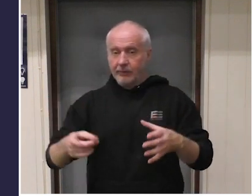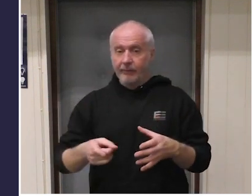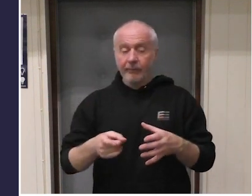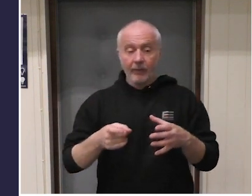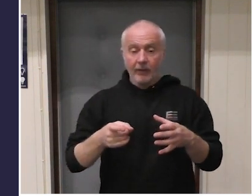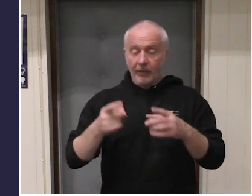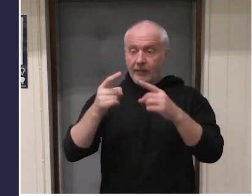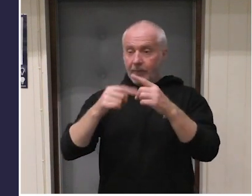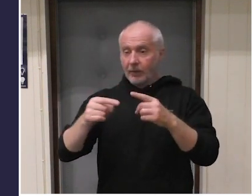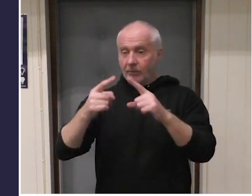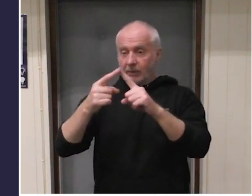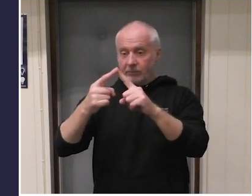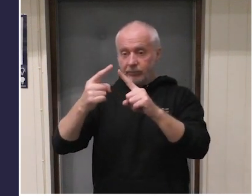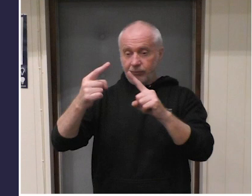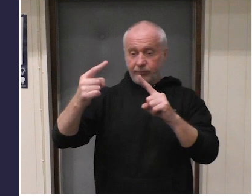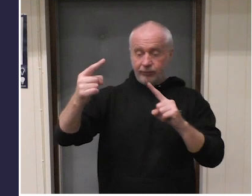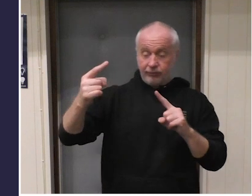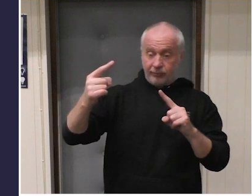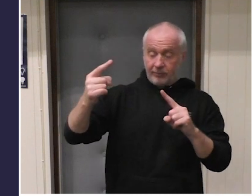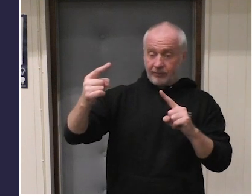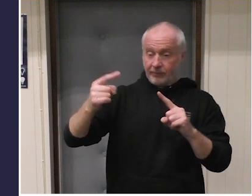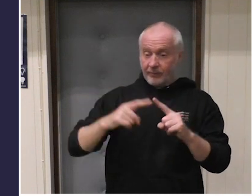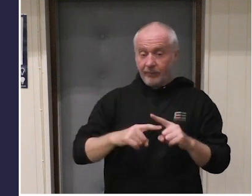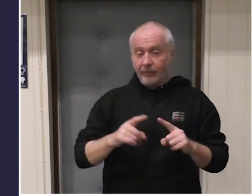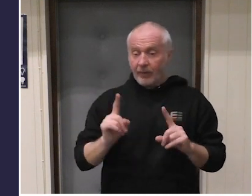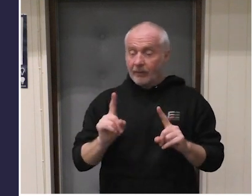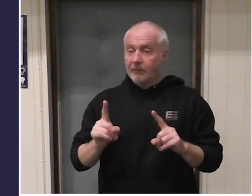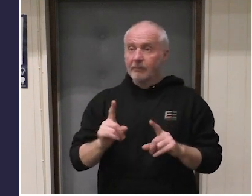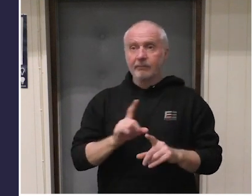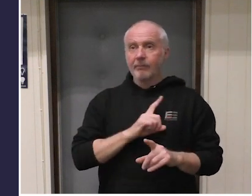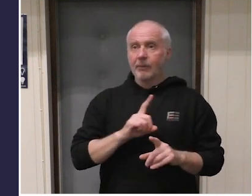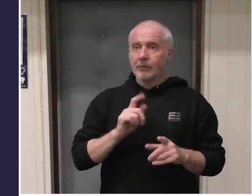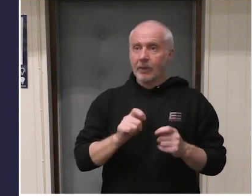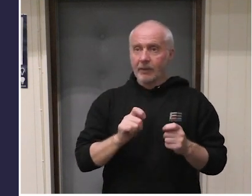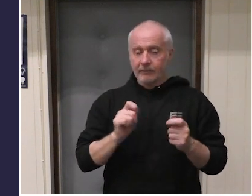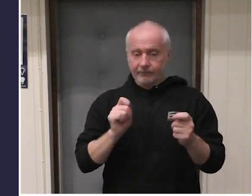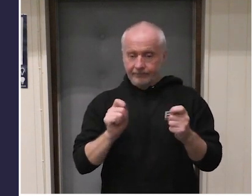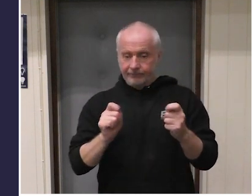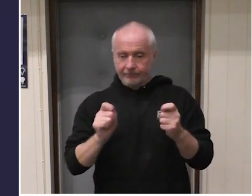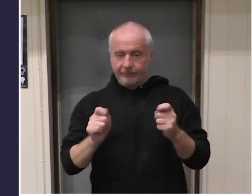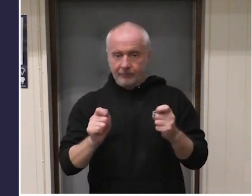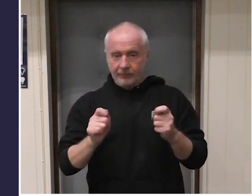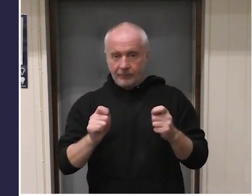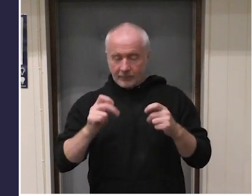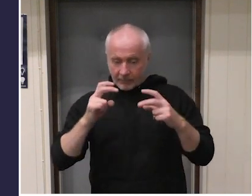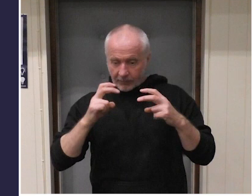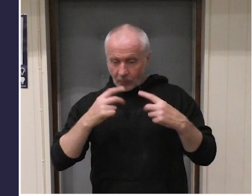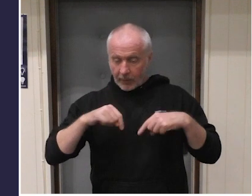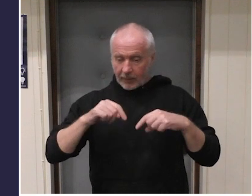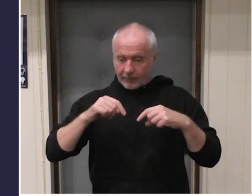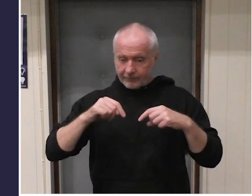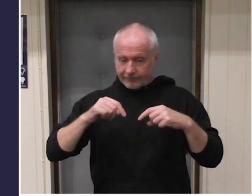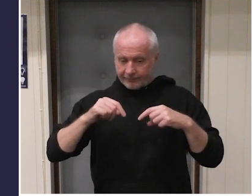And so lots and lots of the features we see are not because they're adaptive, but actually because we're exploring this plane.